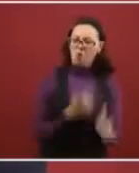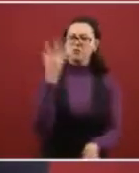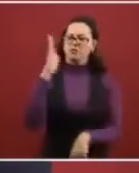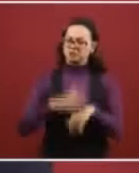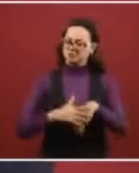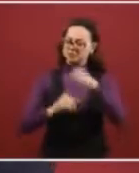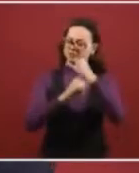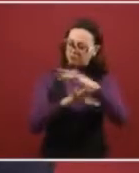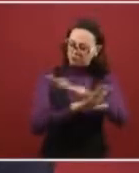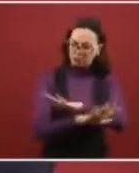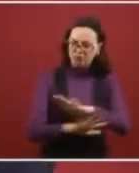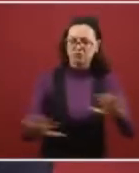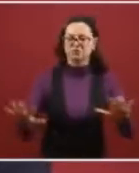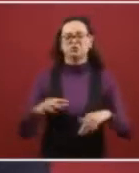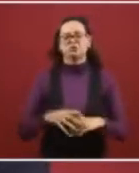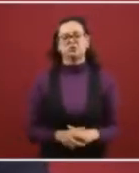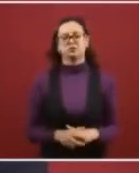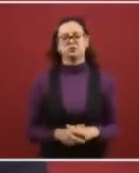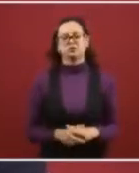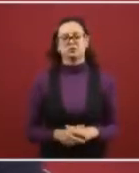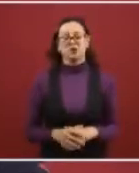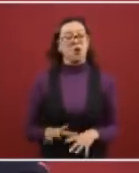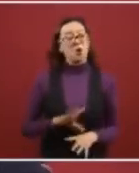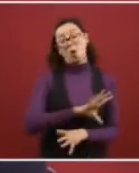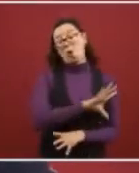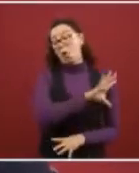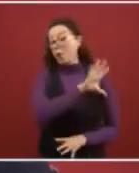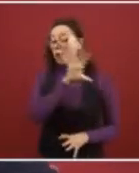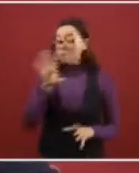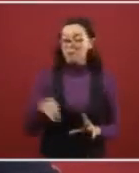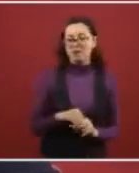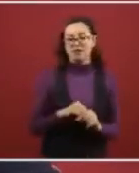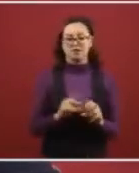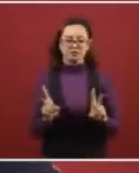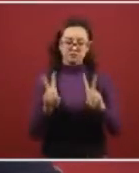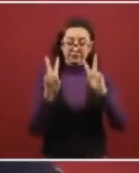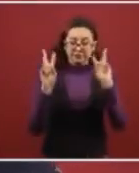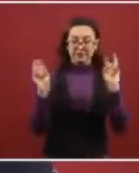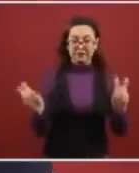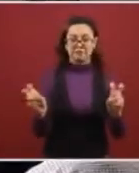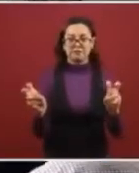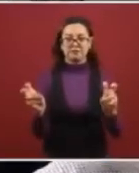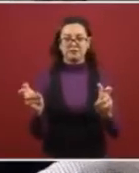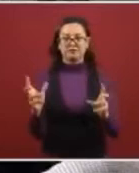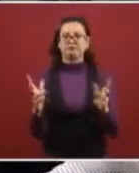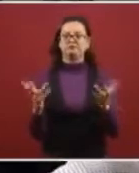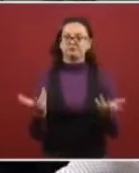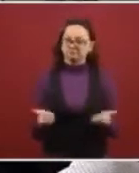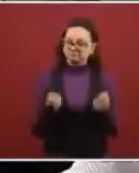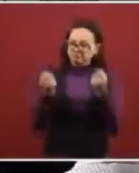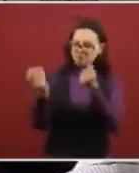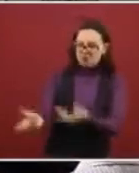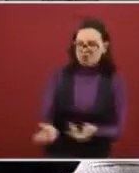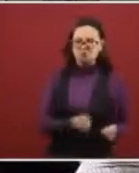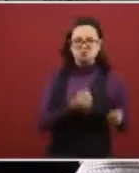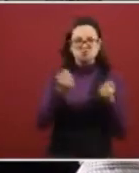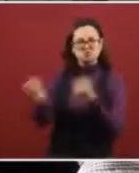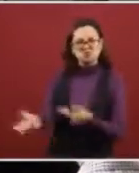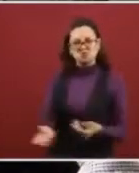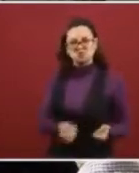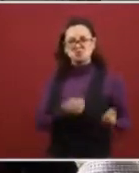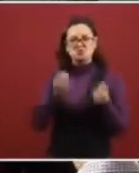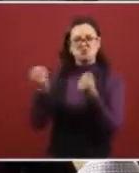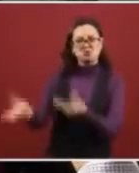be able to inform you de todo again lo que of all se está entregando that is being